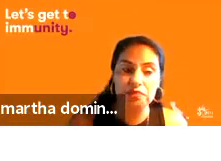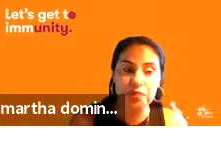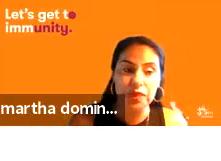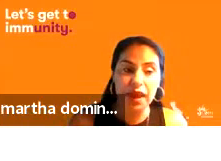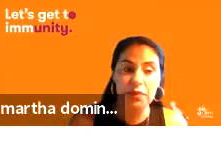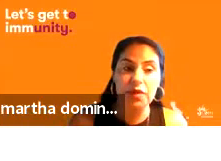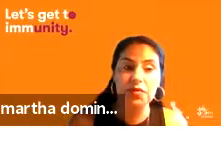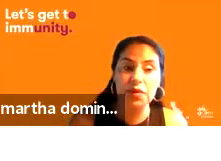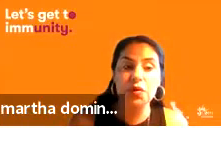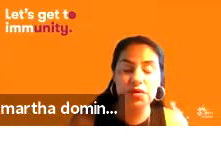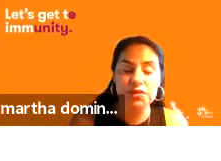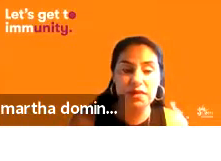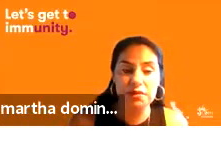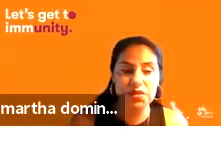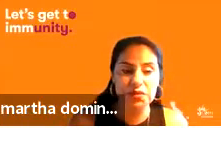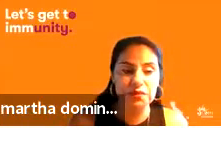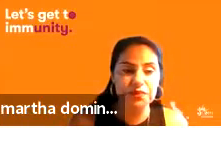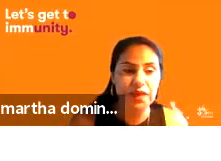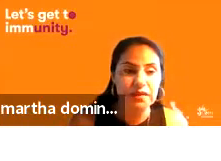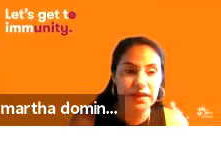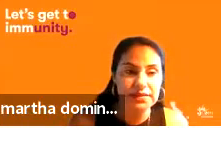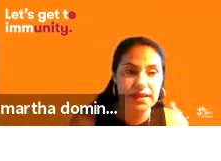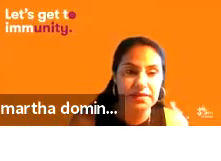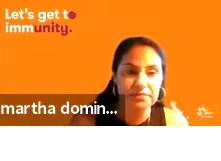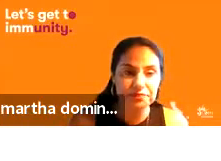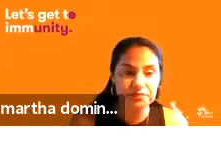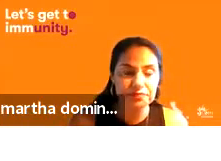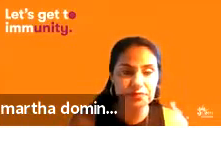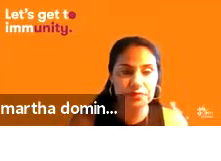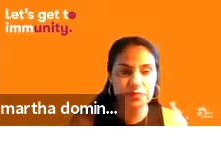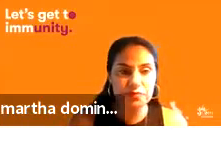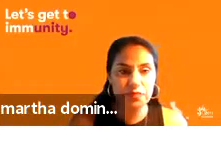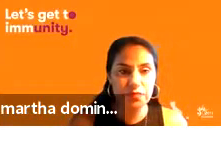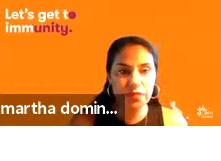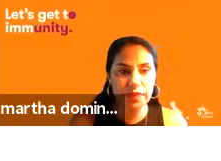presented to them. And about 3/4 of them do. Next slide.